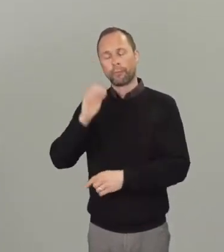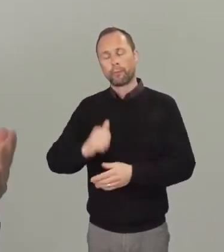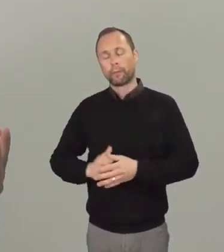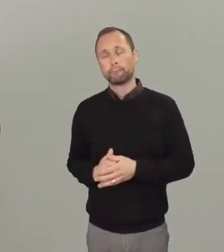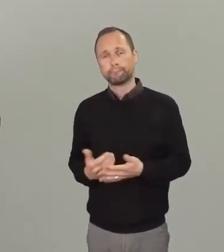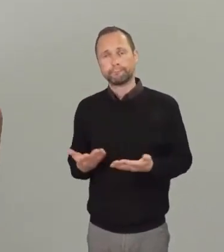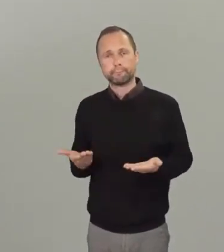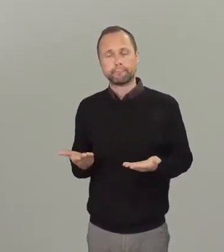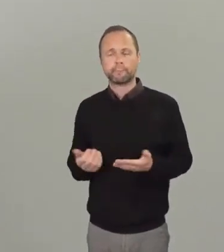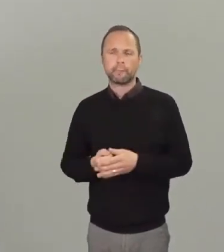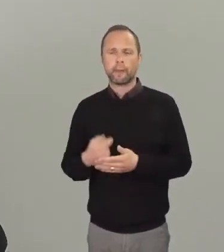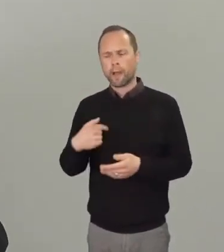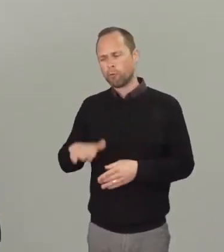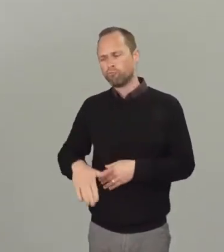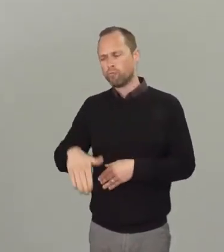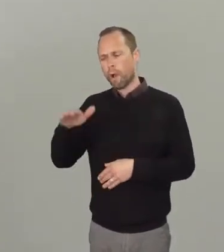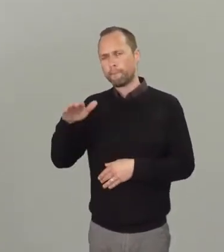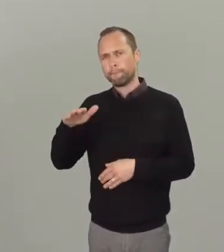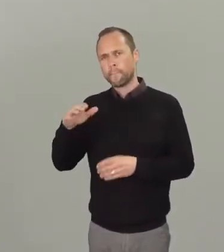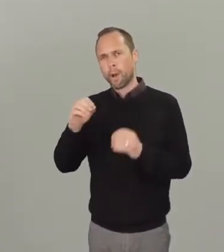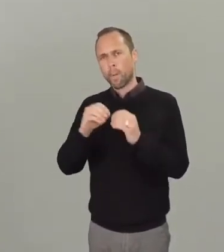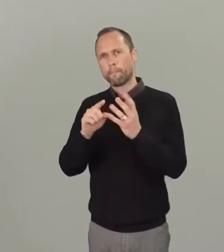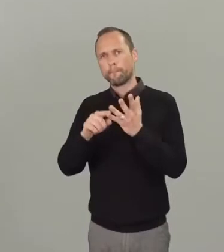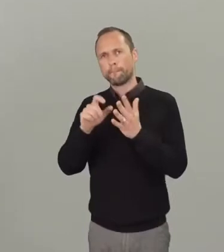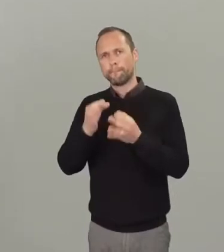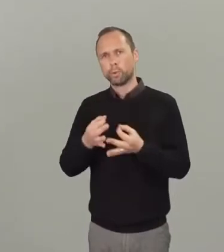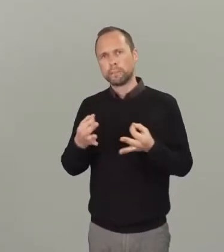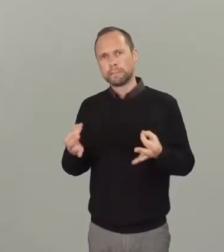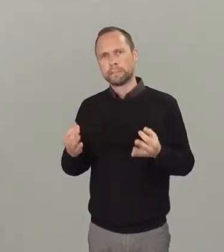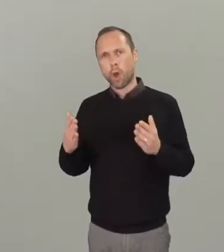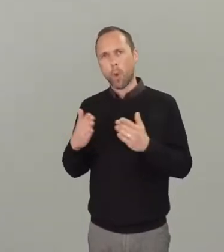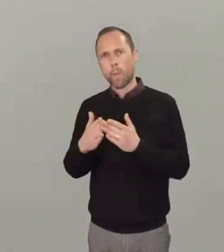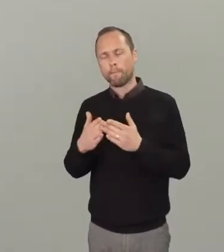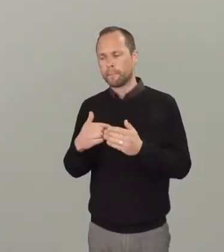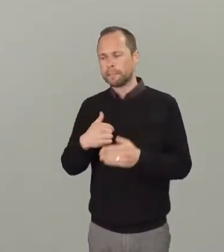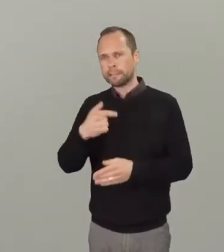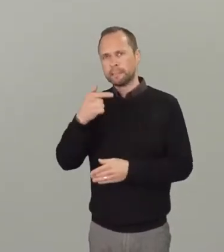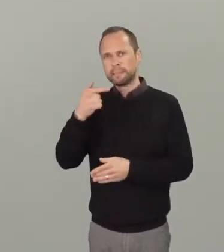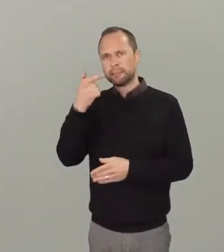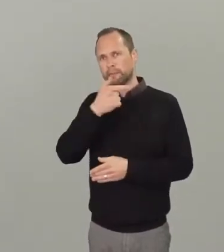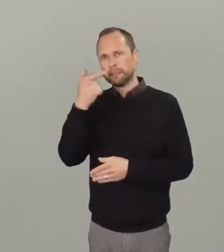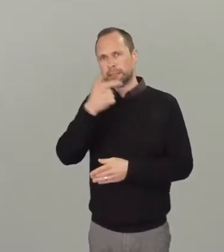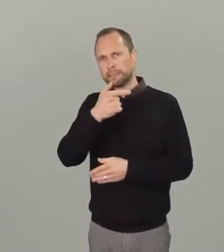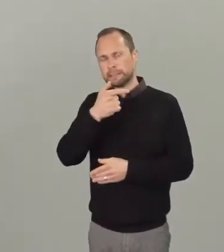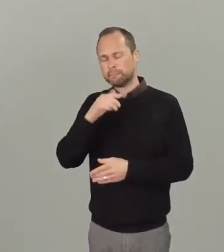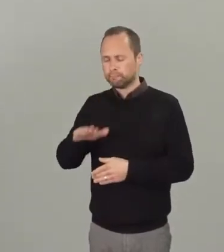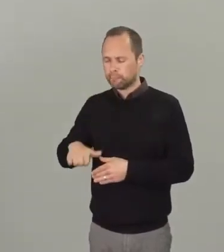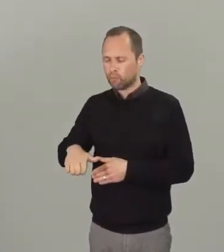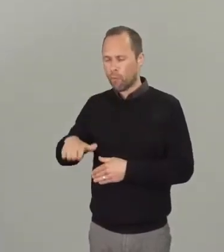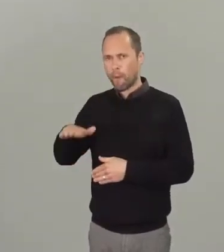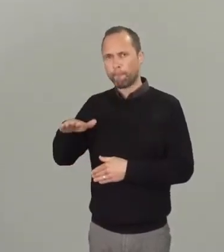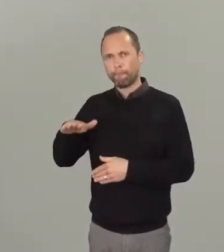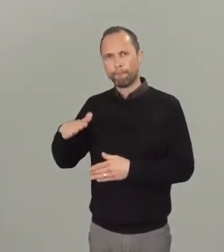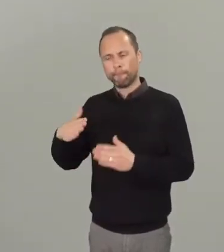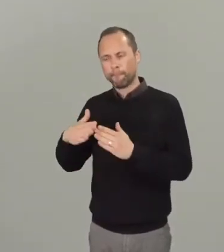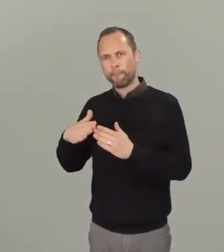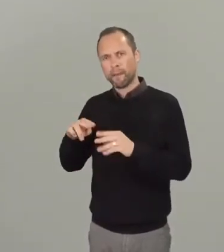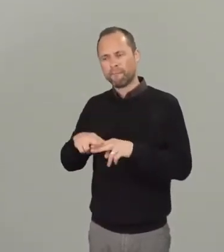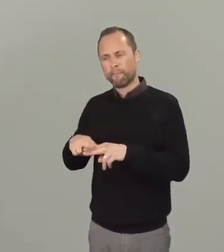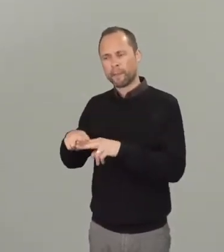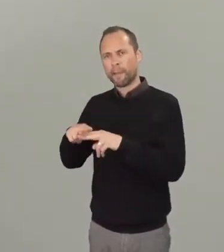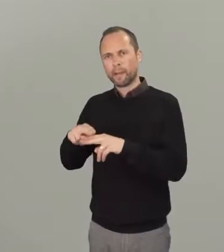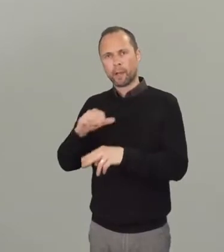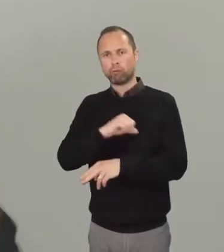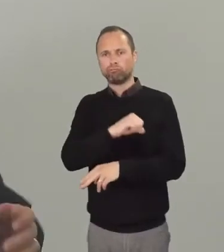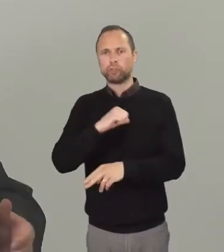I grew up in a Buddhist home at the age of 17 years old, where a Christian